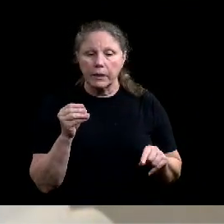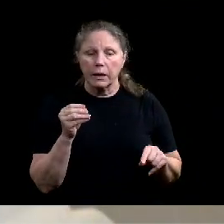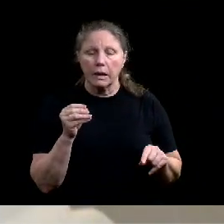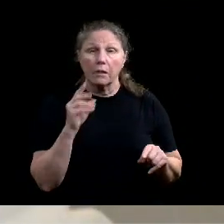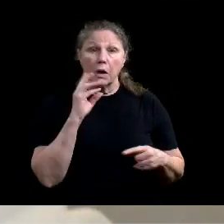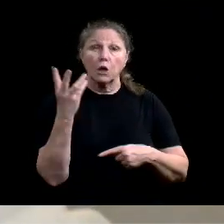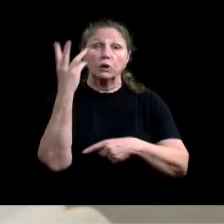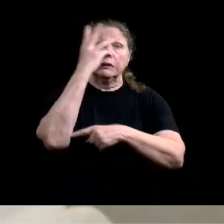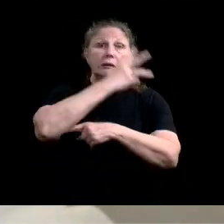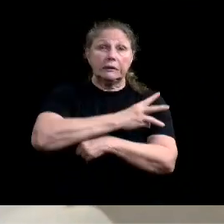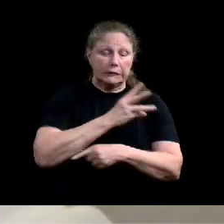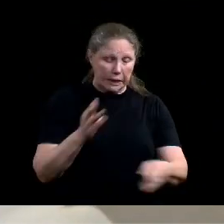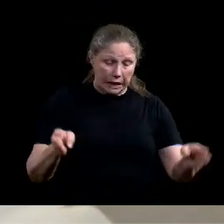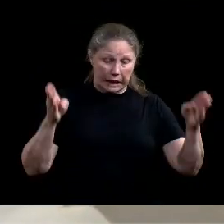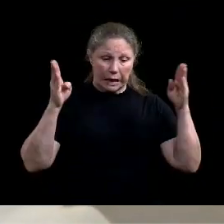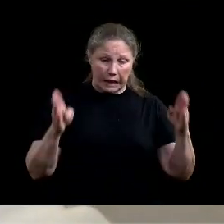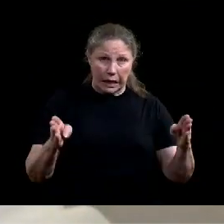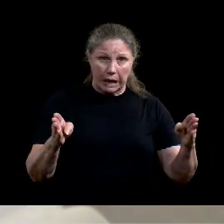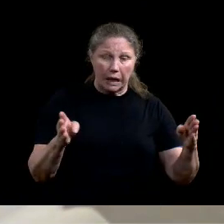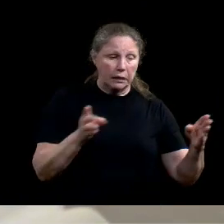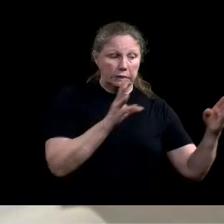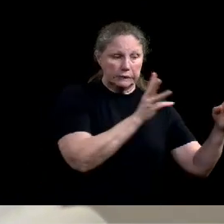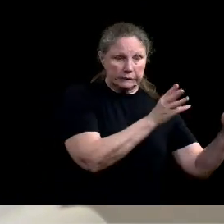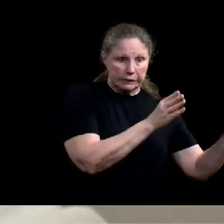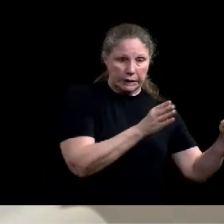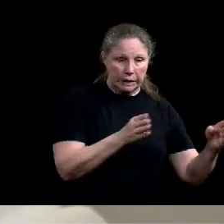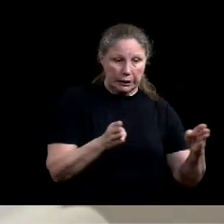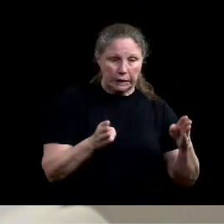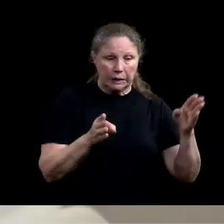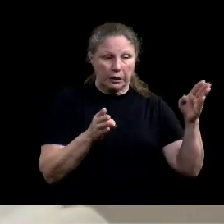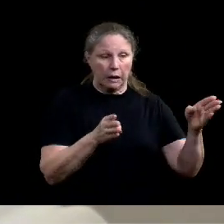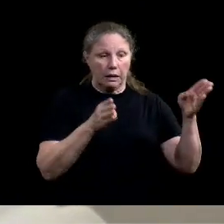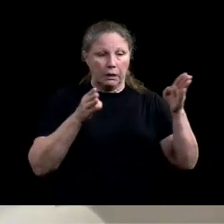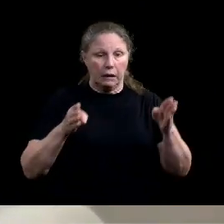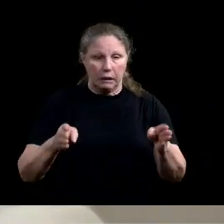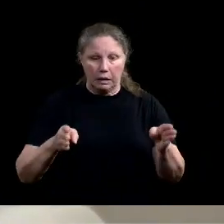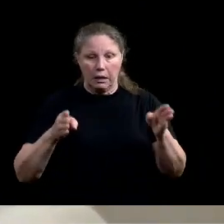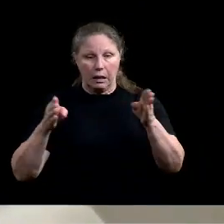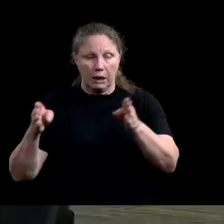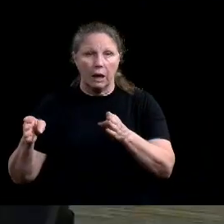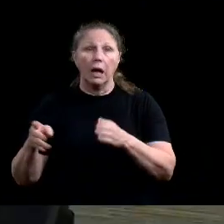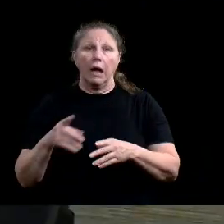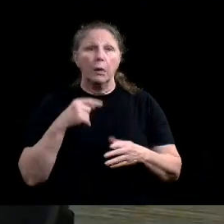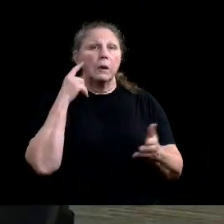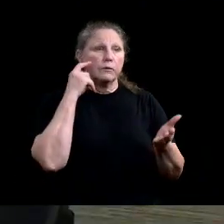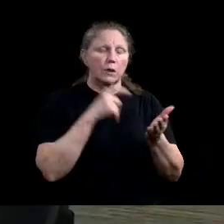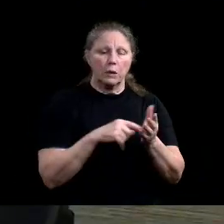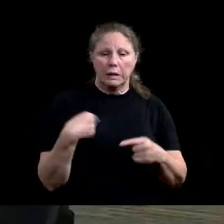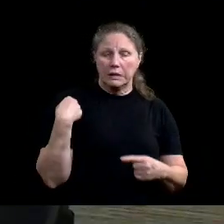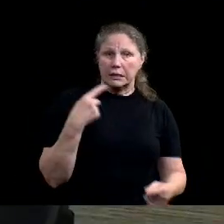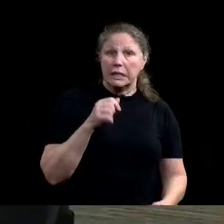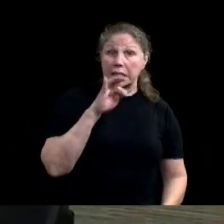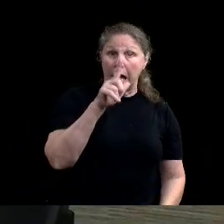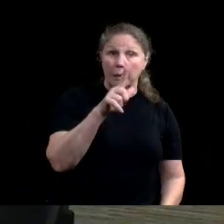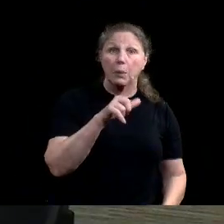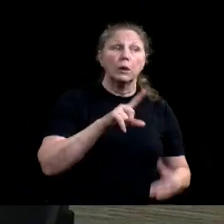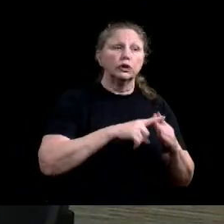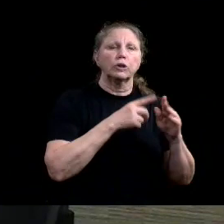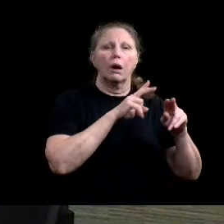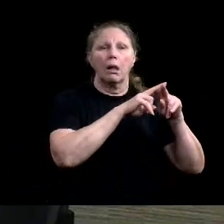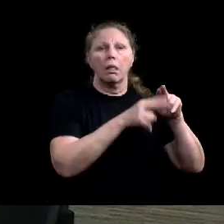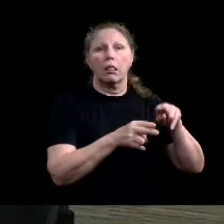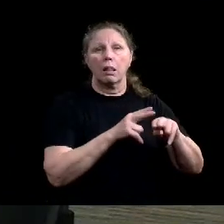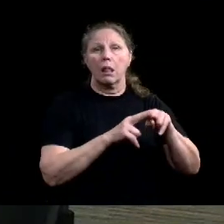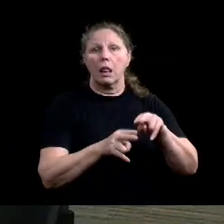we have had a steady decline since early April. What is the level of pushback